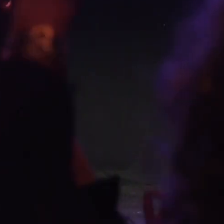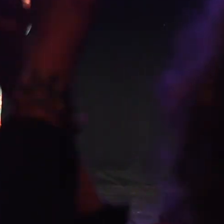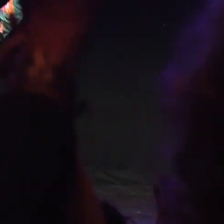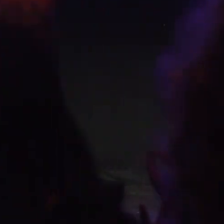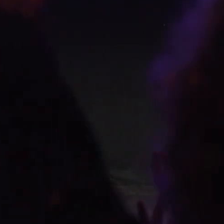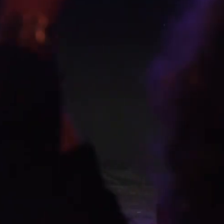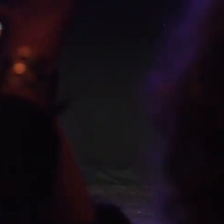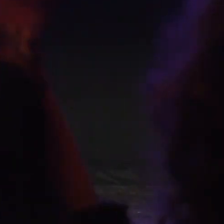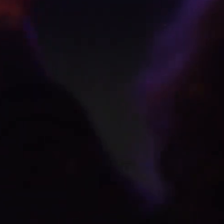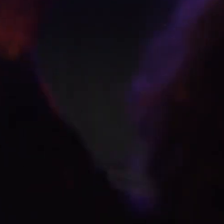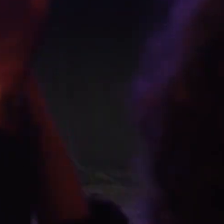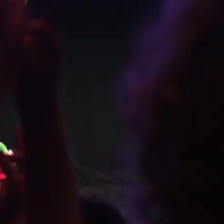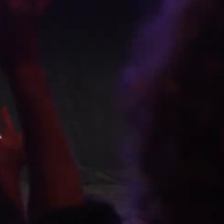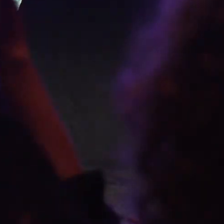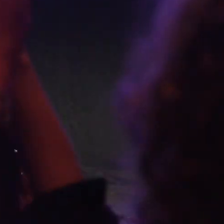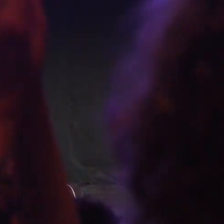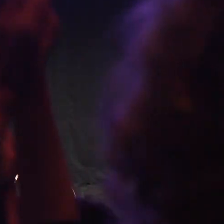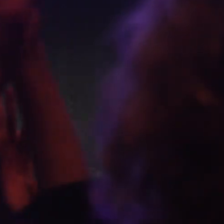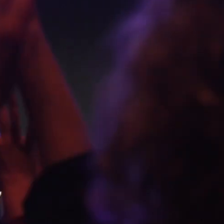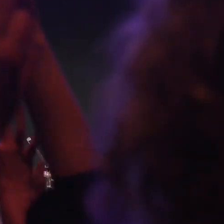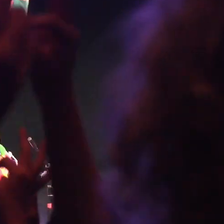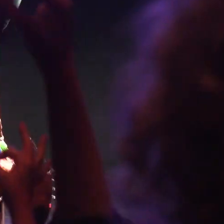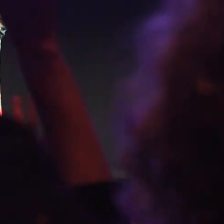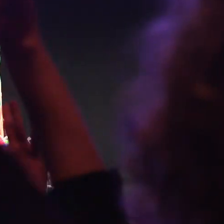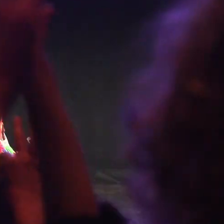Shoulders. Now twist your wrists.